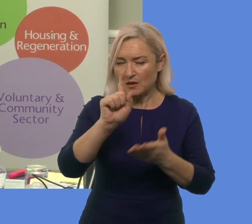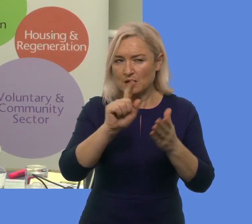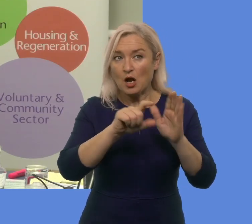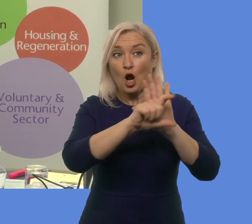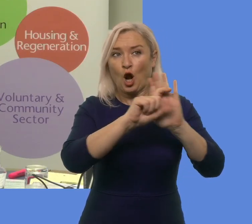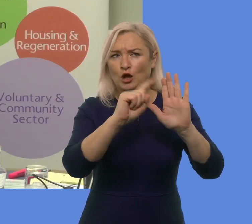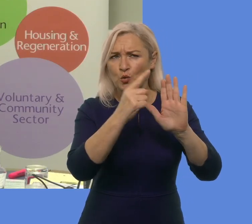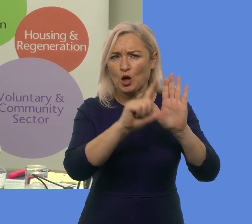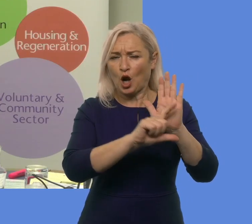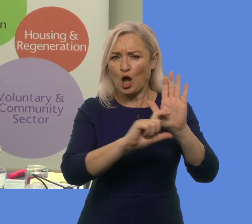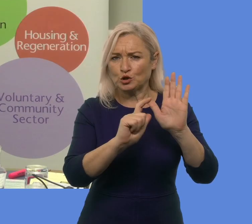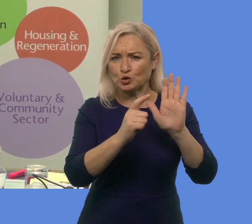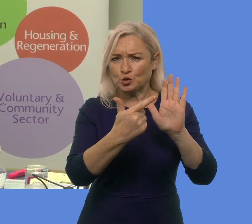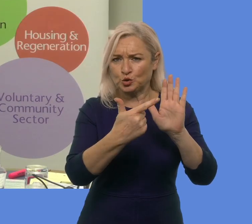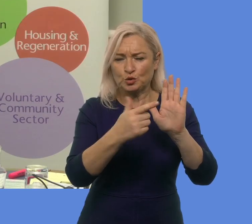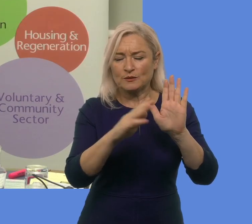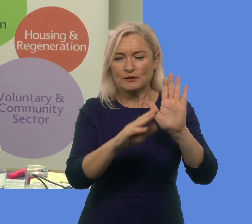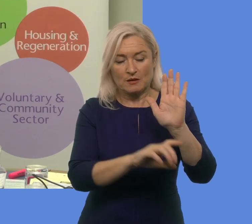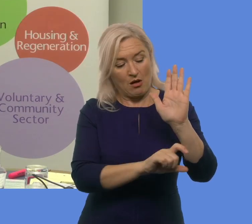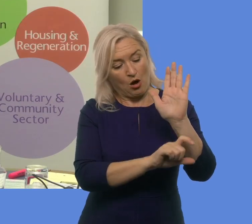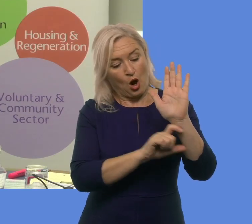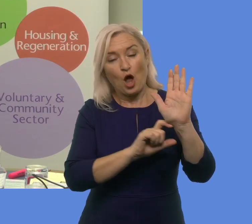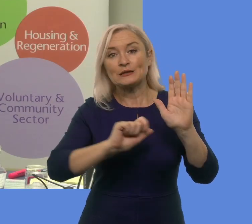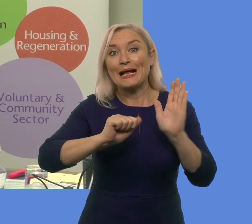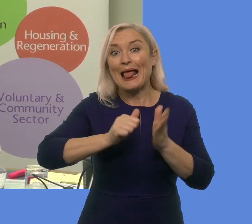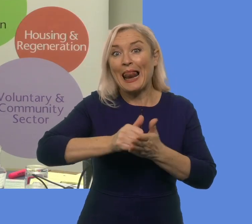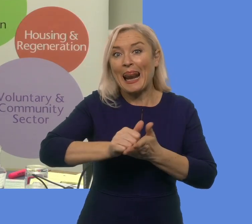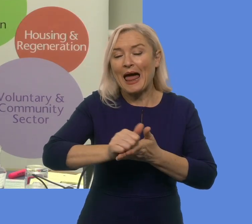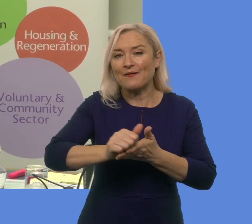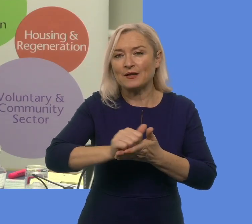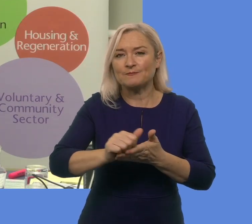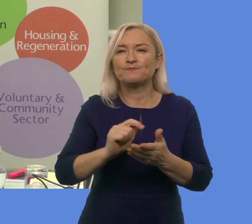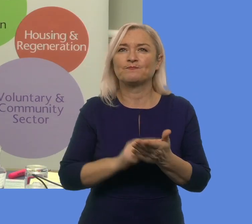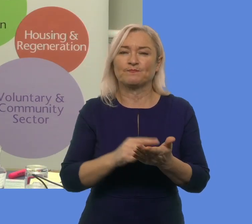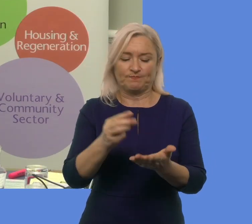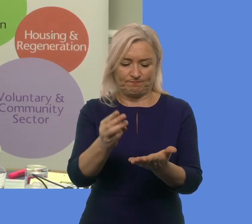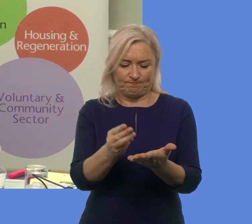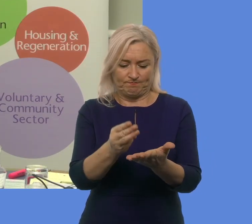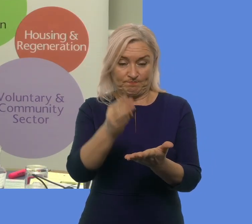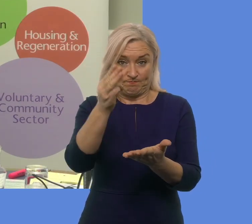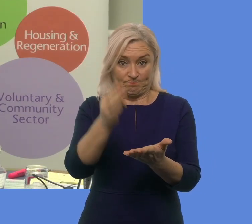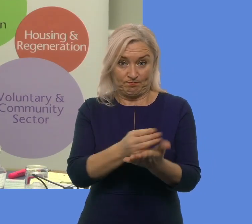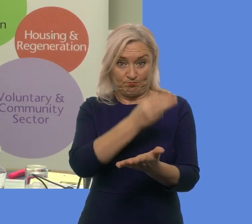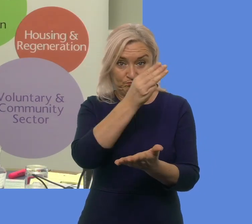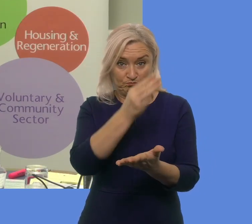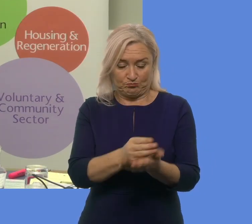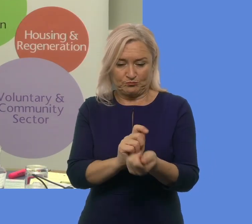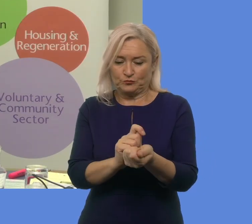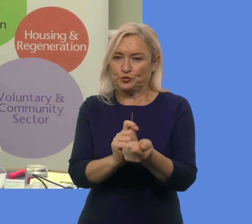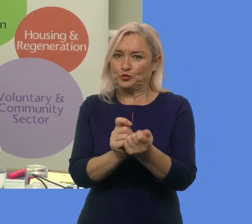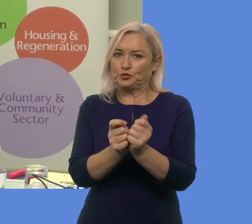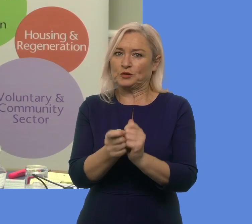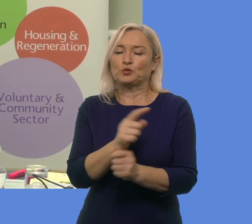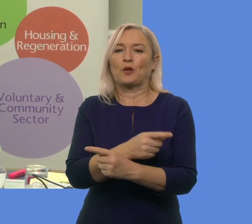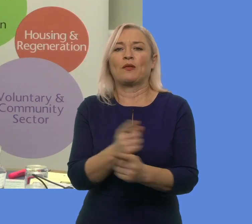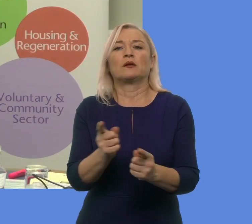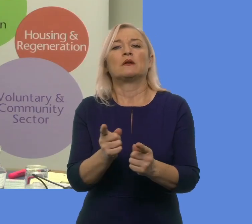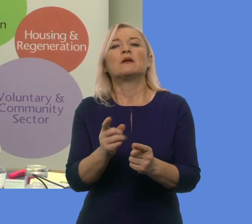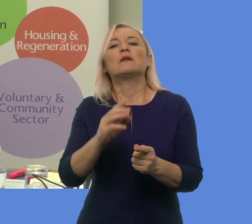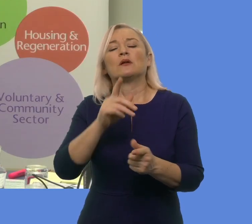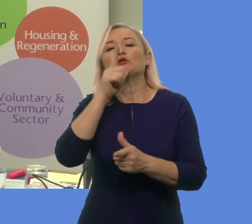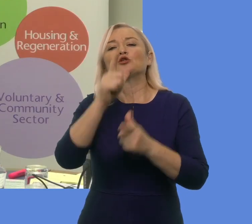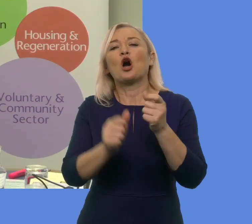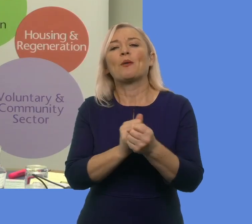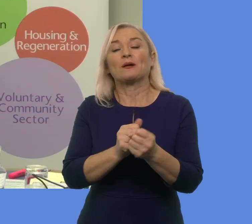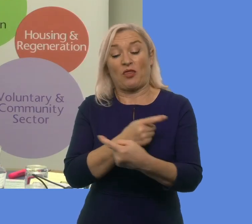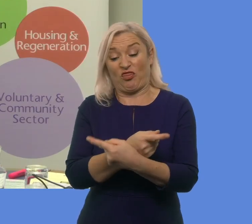obviously, but to change the word part to this act, so to reference in the entire deaf community instead of those